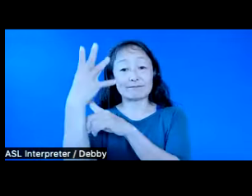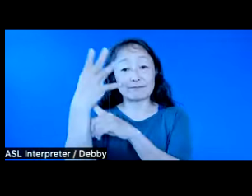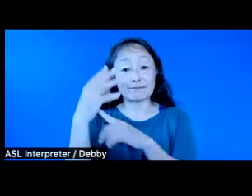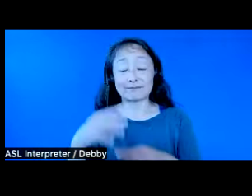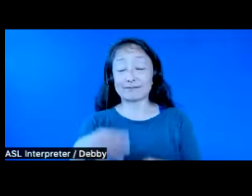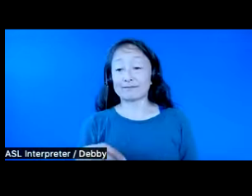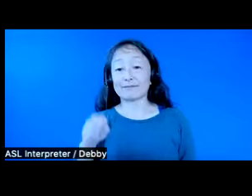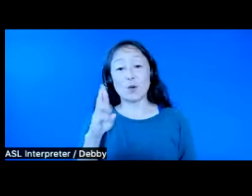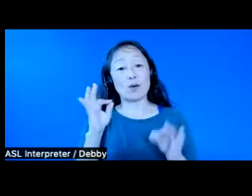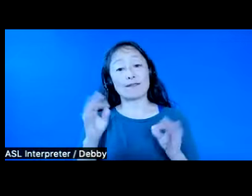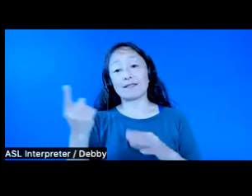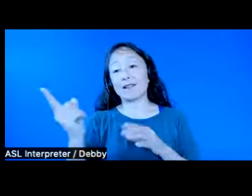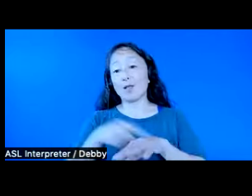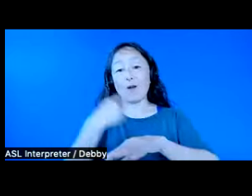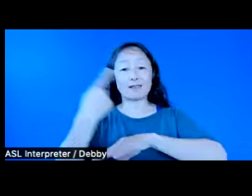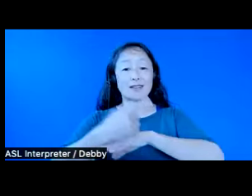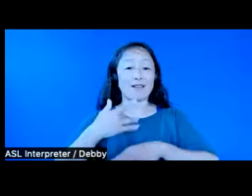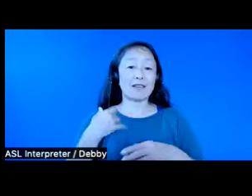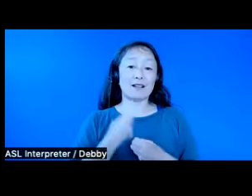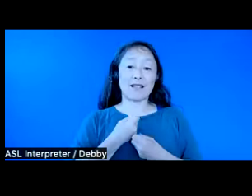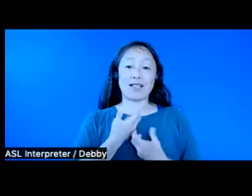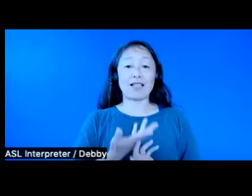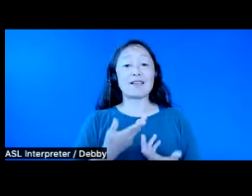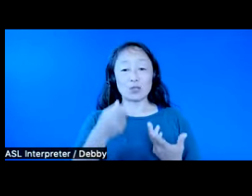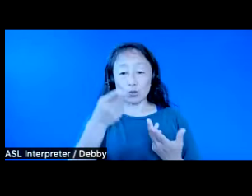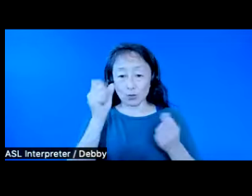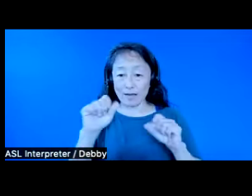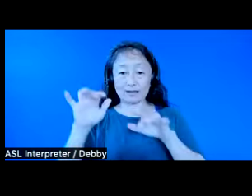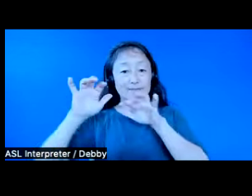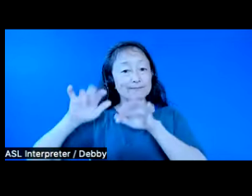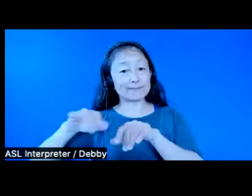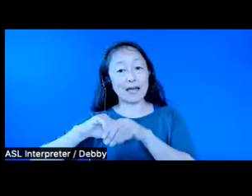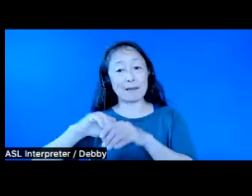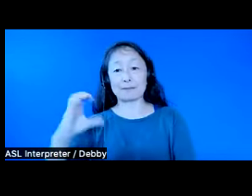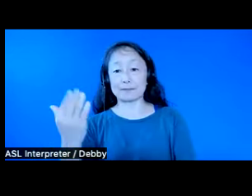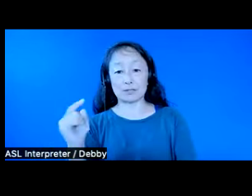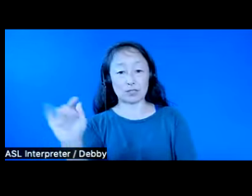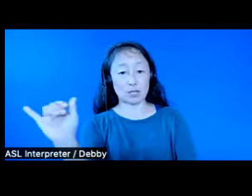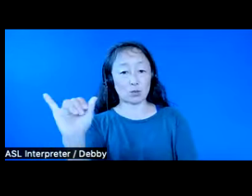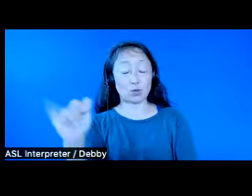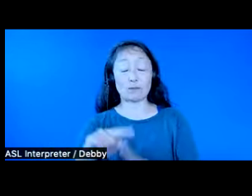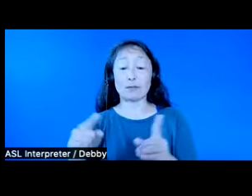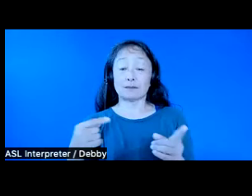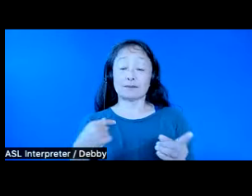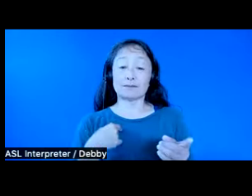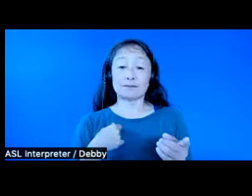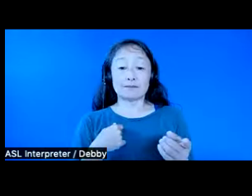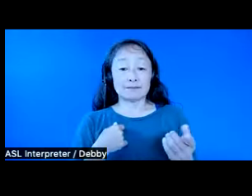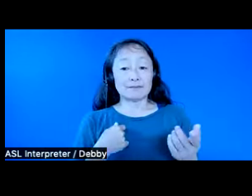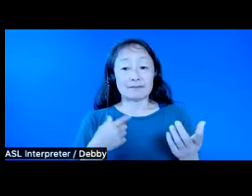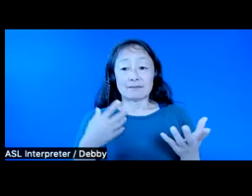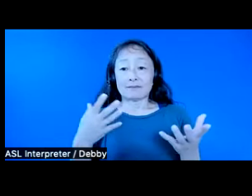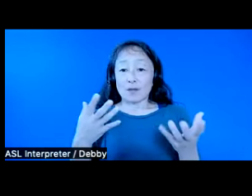the chat. We'll keep an eye on that too. But we really want to understand together how we respond to the many,